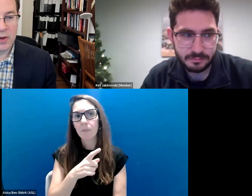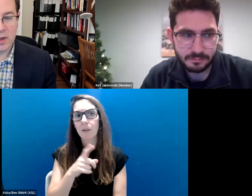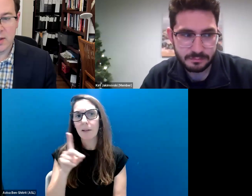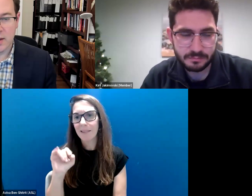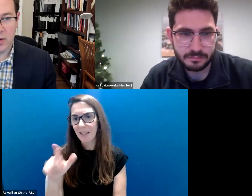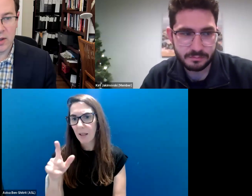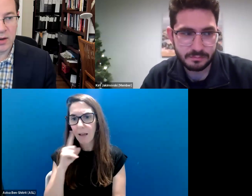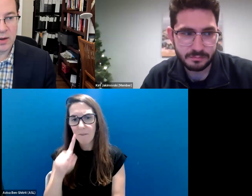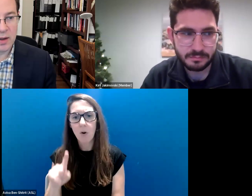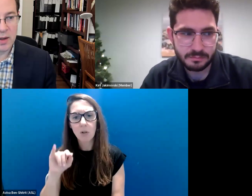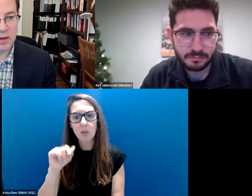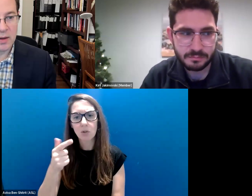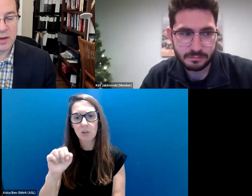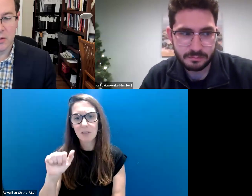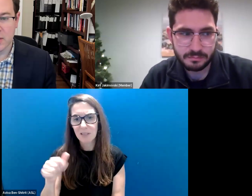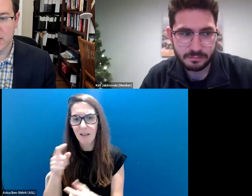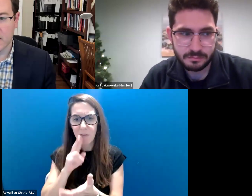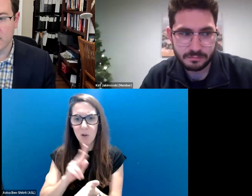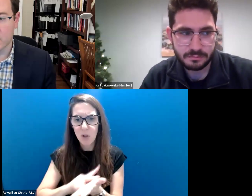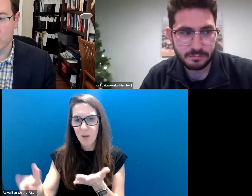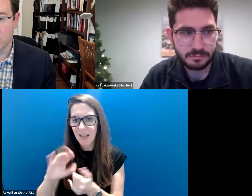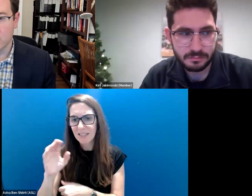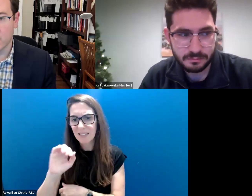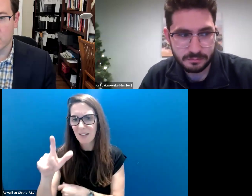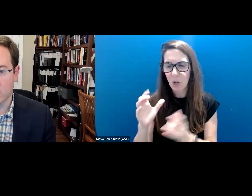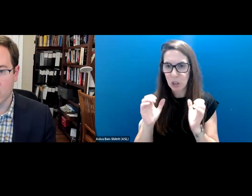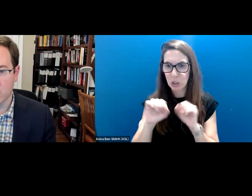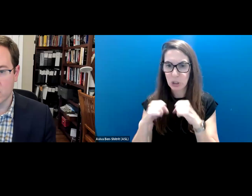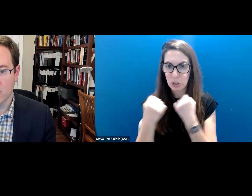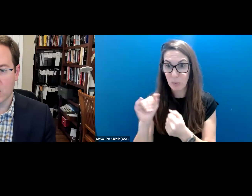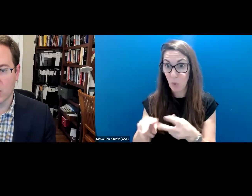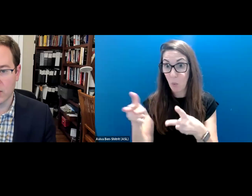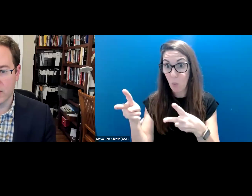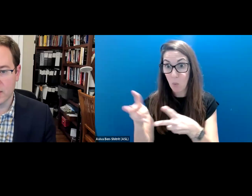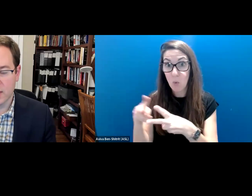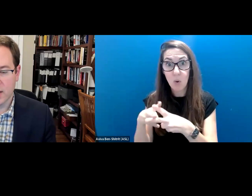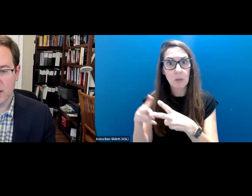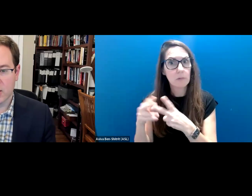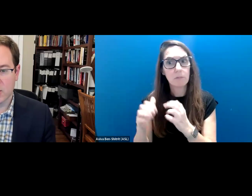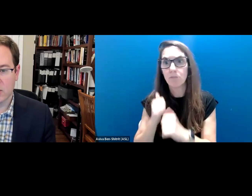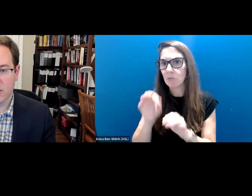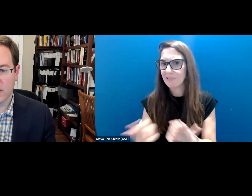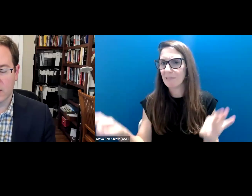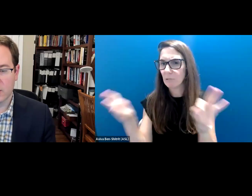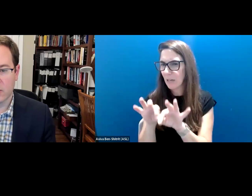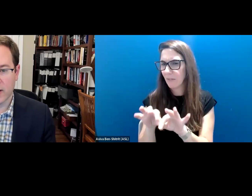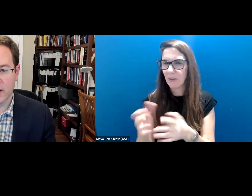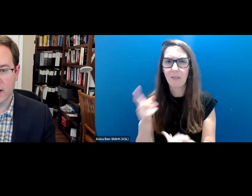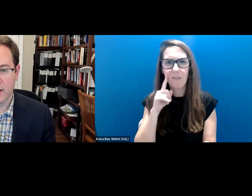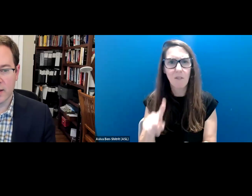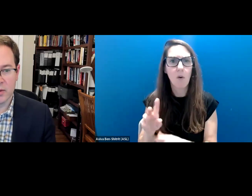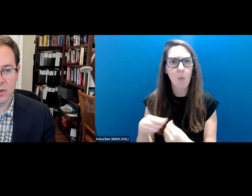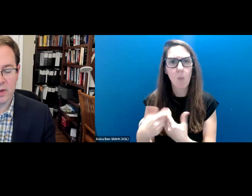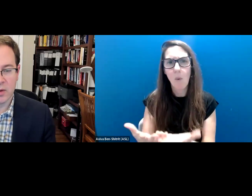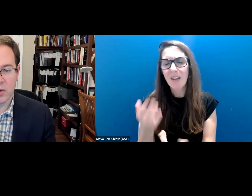for the GSA Secretariat and the civil society, like those are the two that are most relevant in terms of like